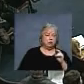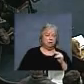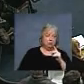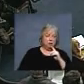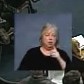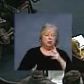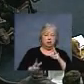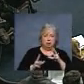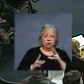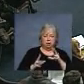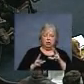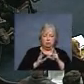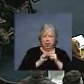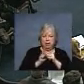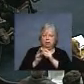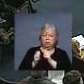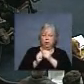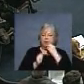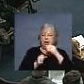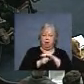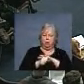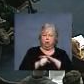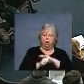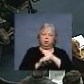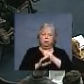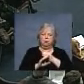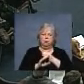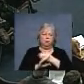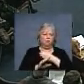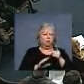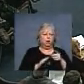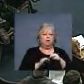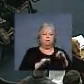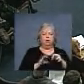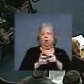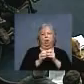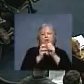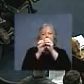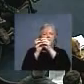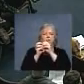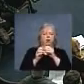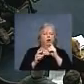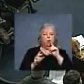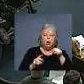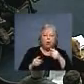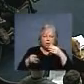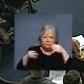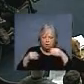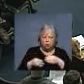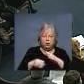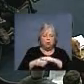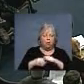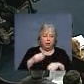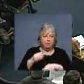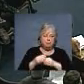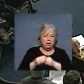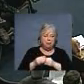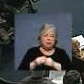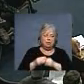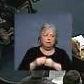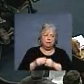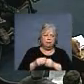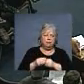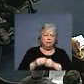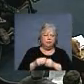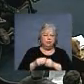it. Well, we're simply on the amendment now. We're simply on the amendment. Not on